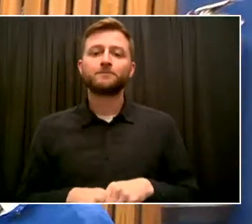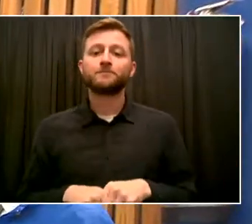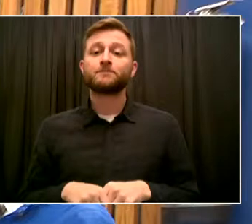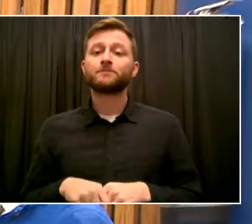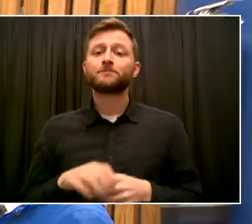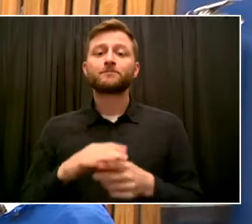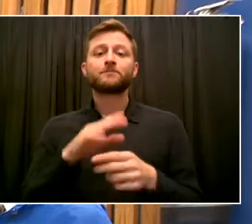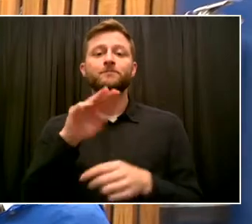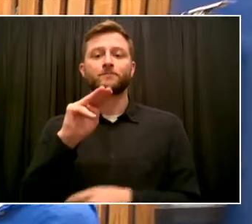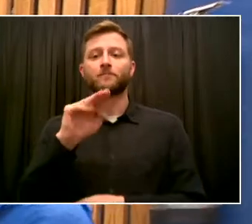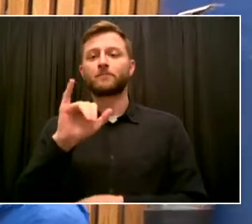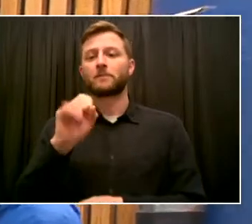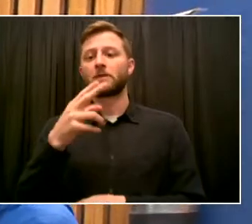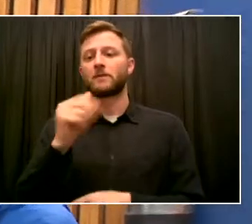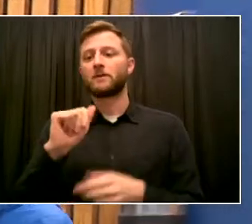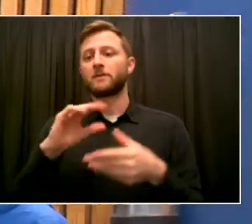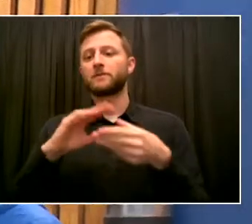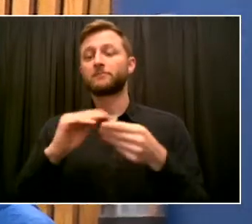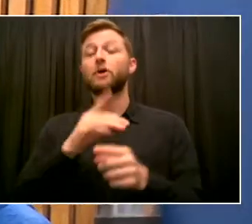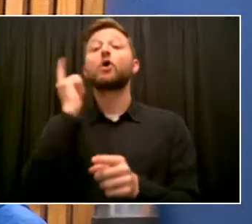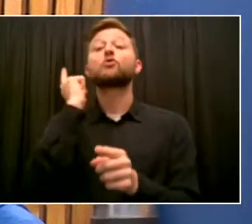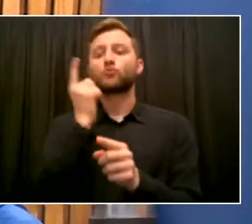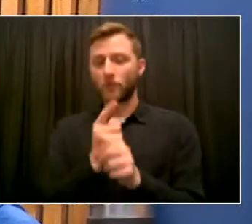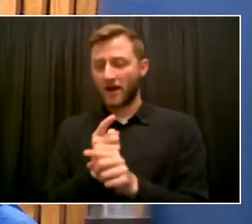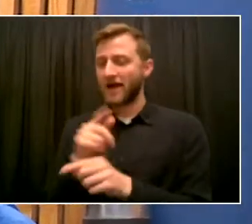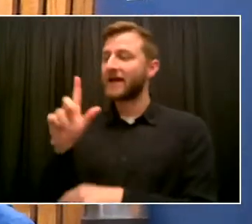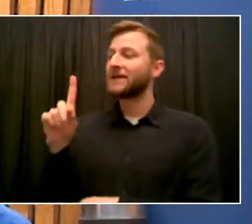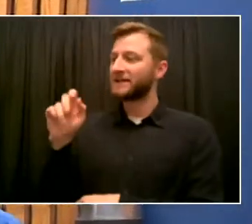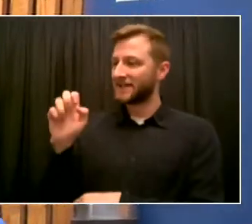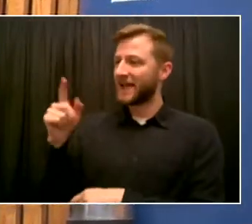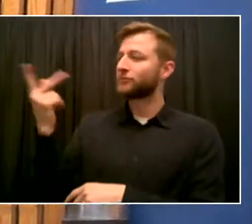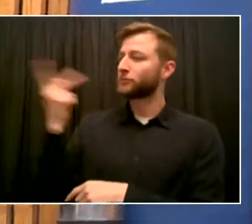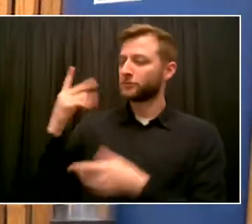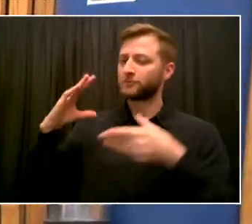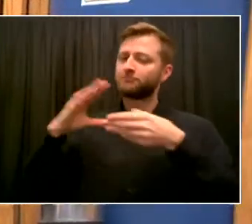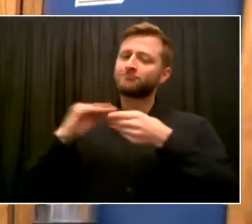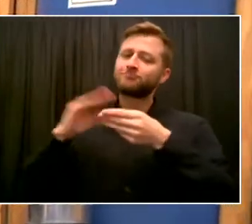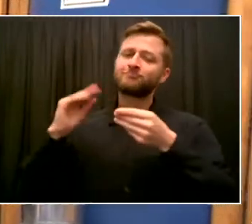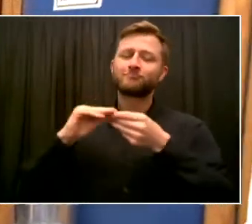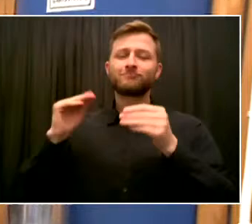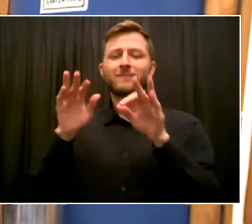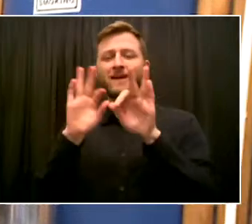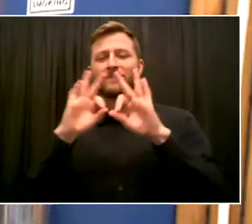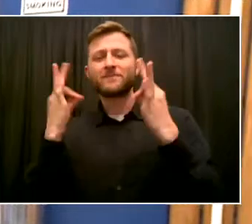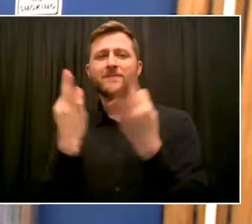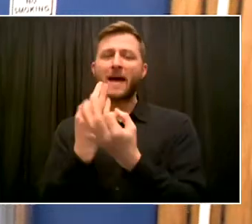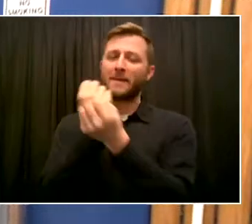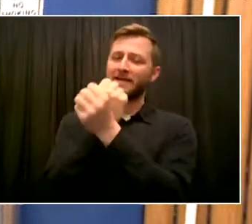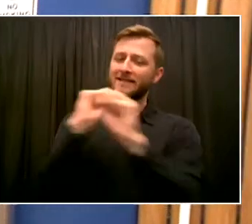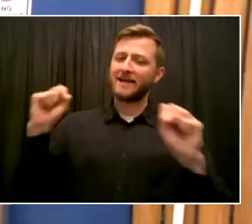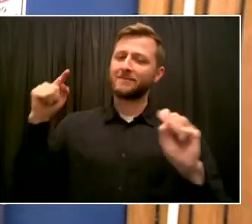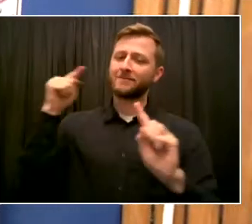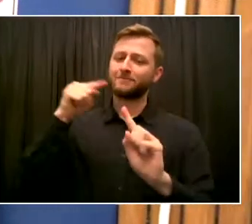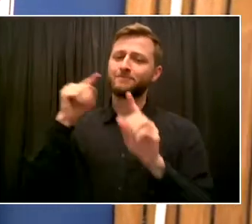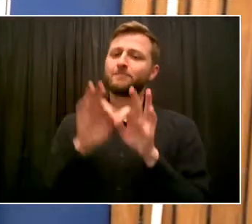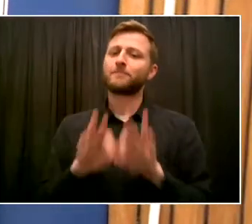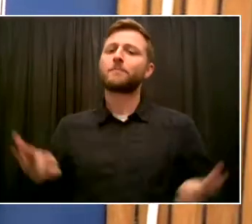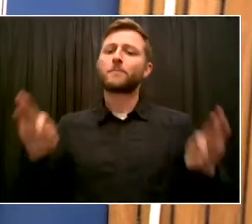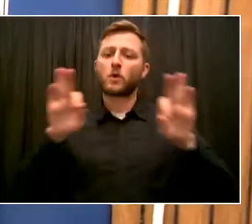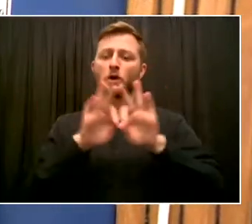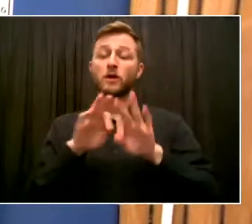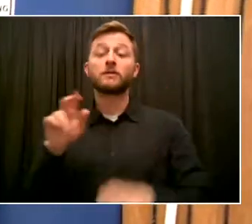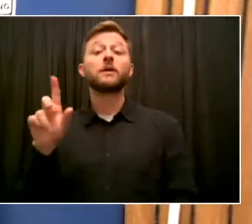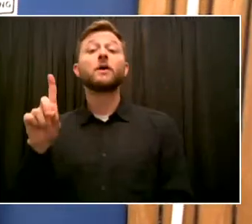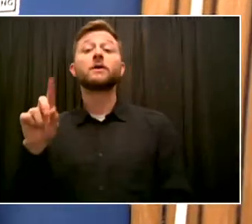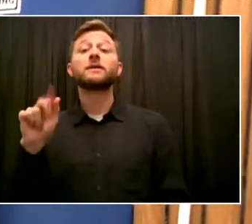keeping the community safe. And that's super important for all of us. That's absolutely right. As we're getting set up here, the Chancellor and I were at a school